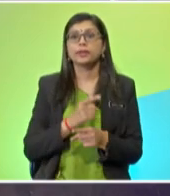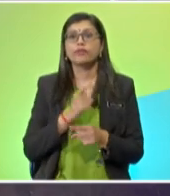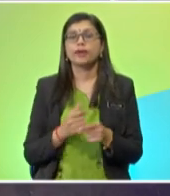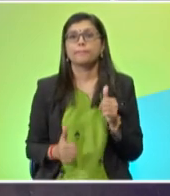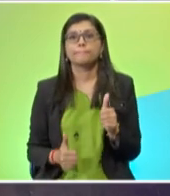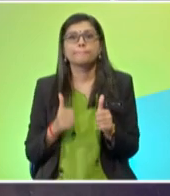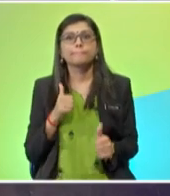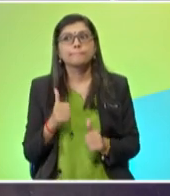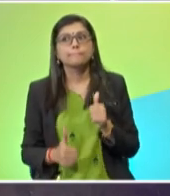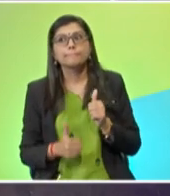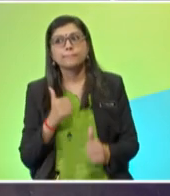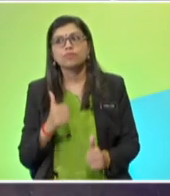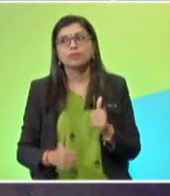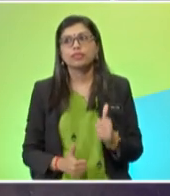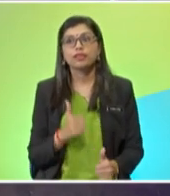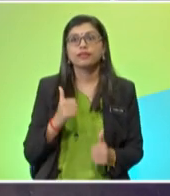one must be.